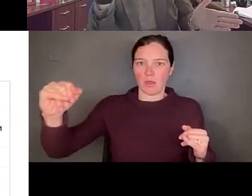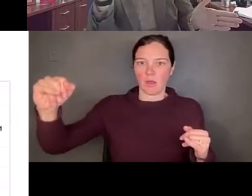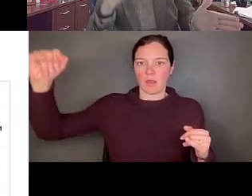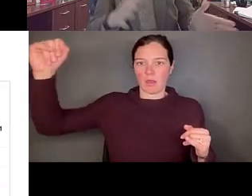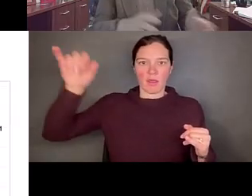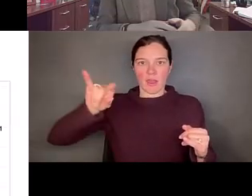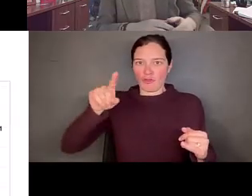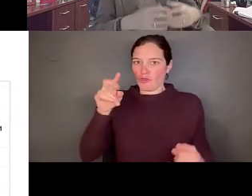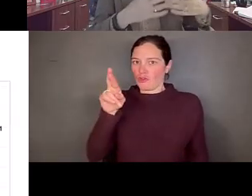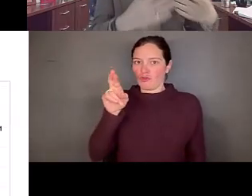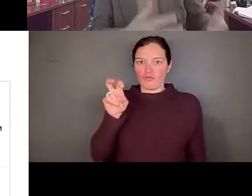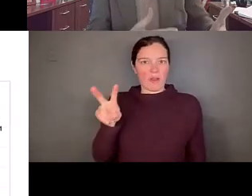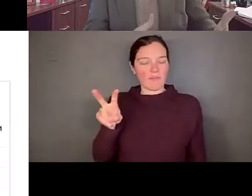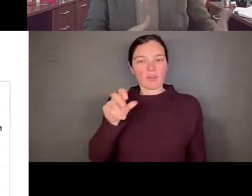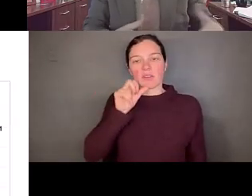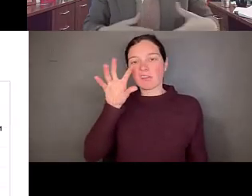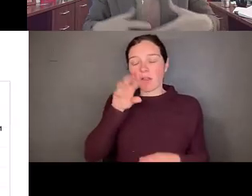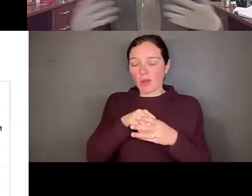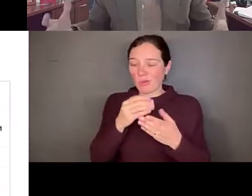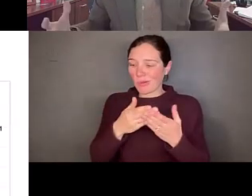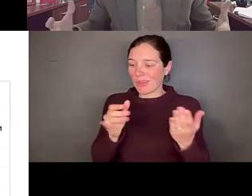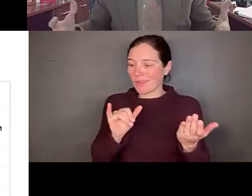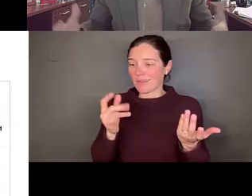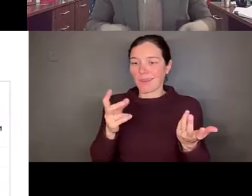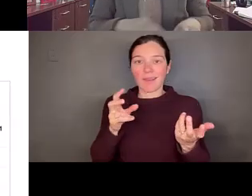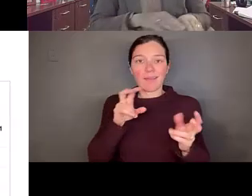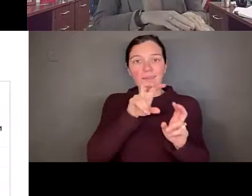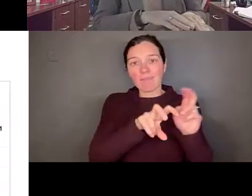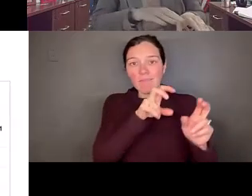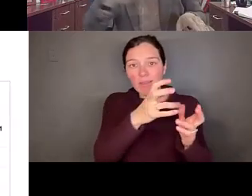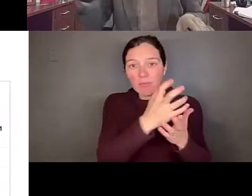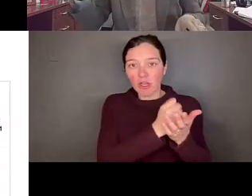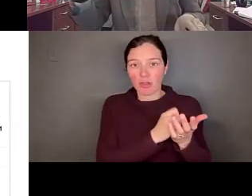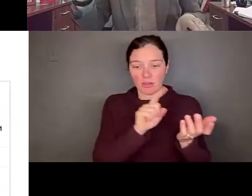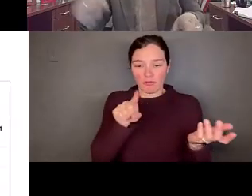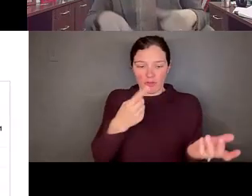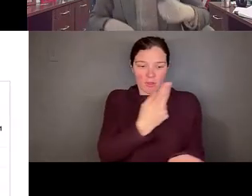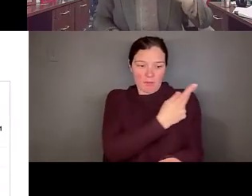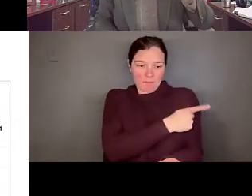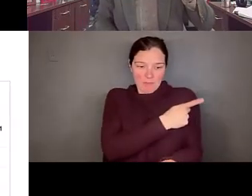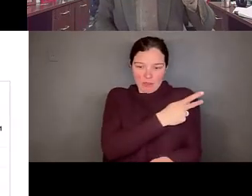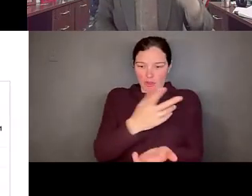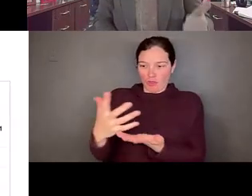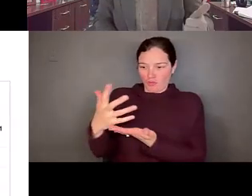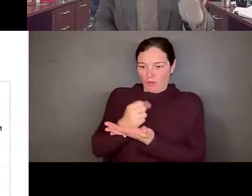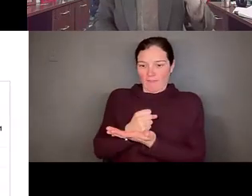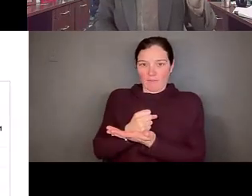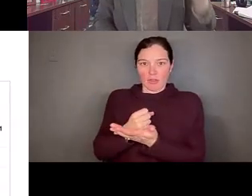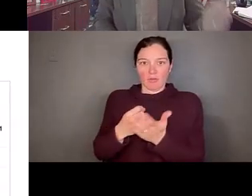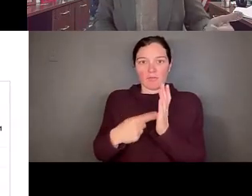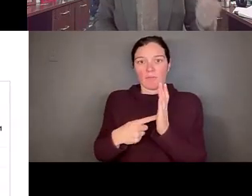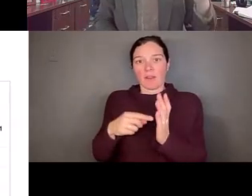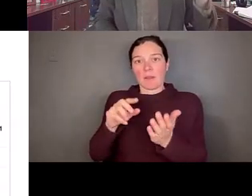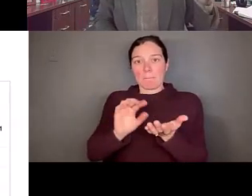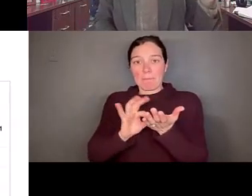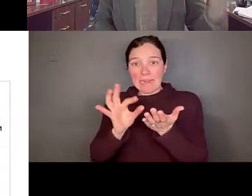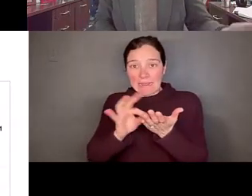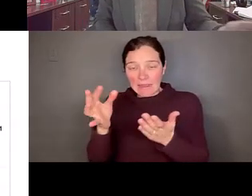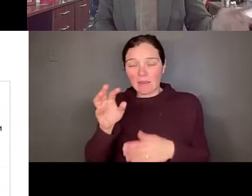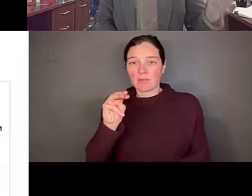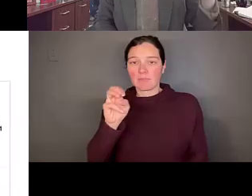that revenue. Now, it doesn't include things like investment earnings. It's just straight patient revenue representing Medicare,